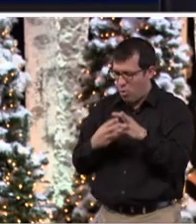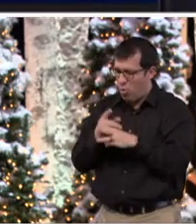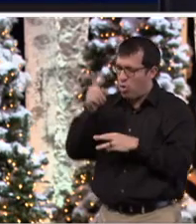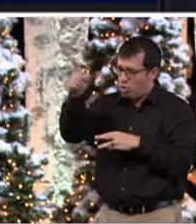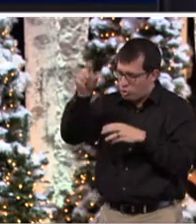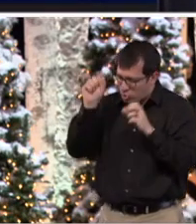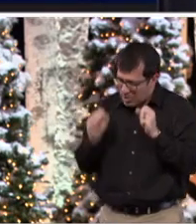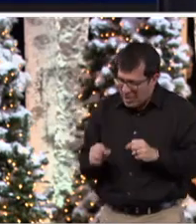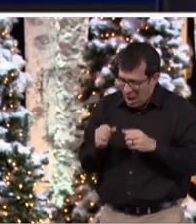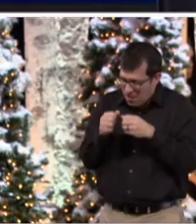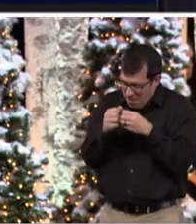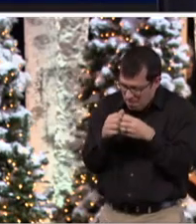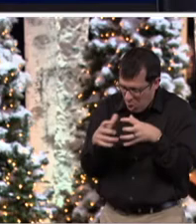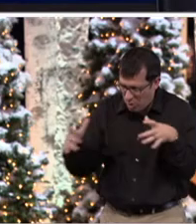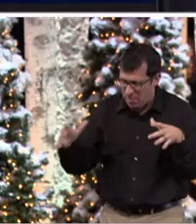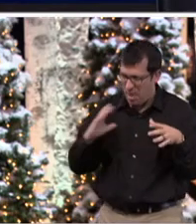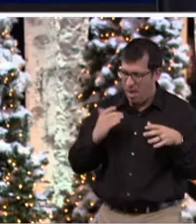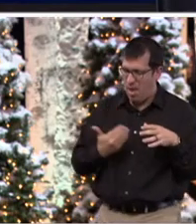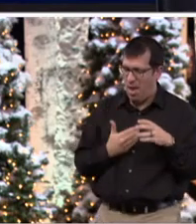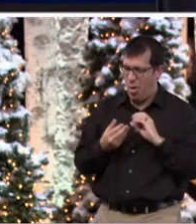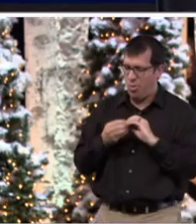Multiply our number, we pray.